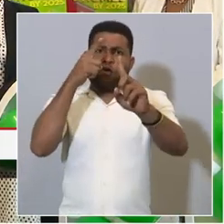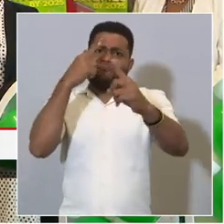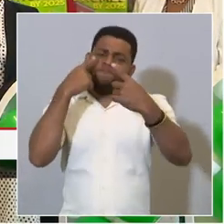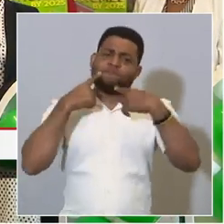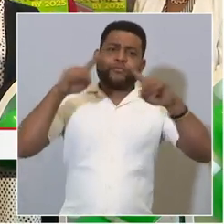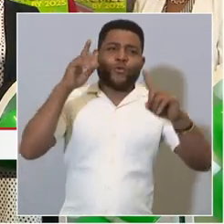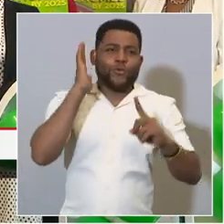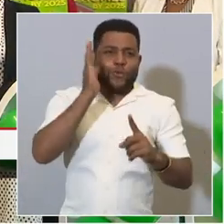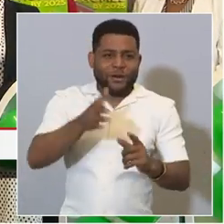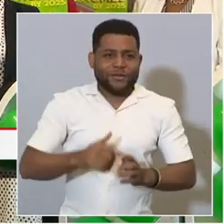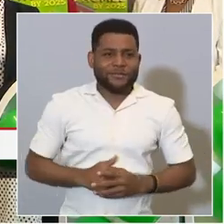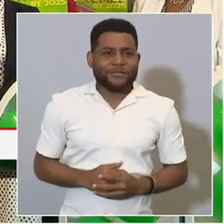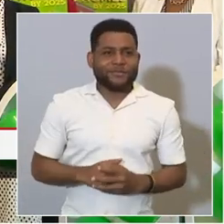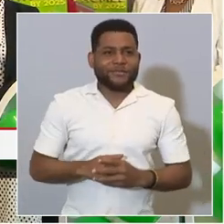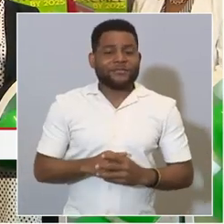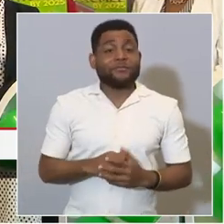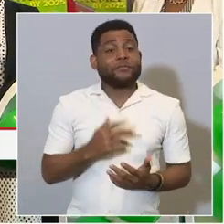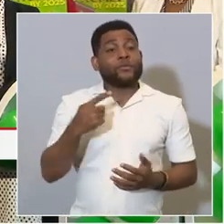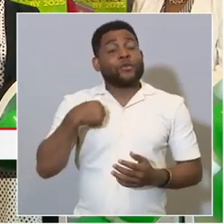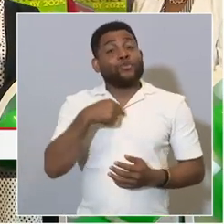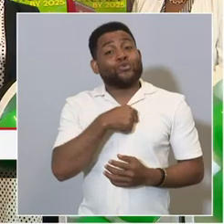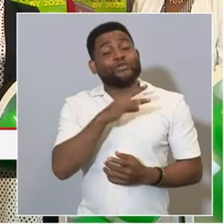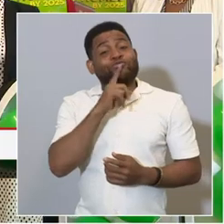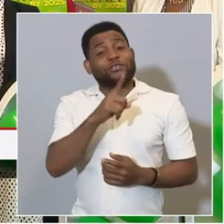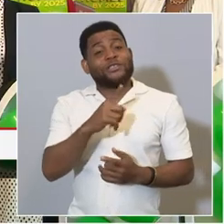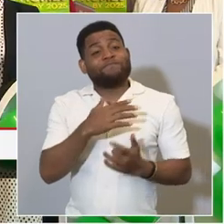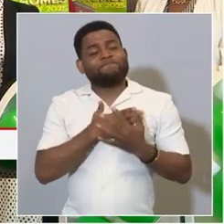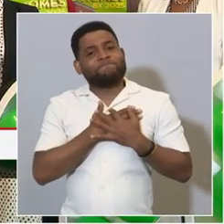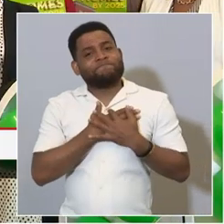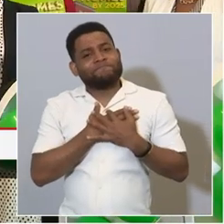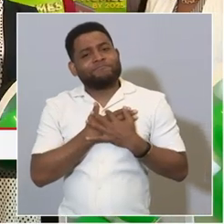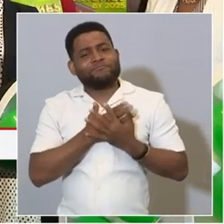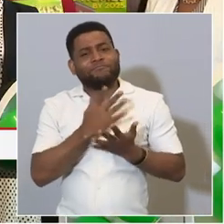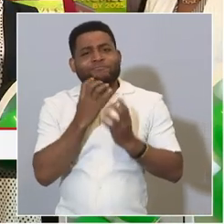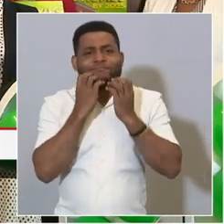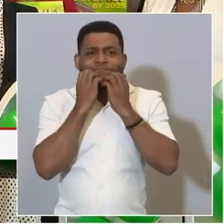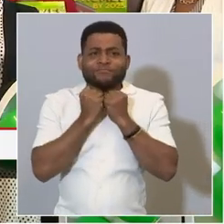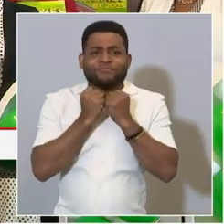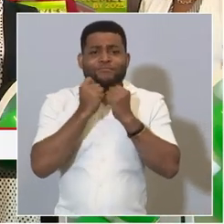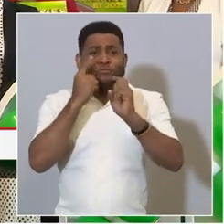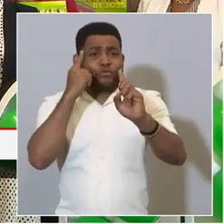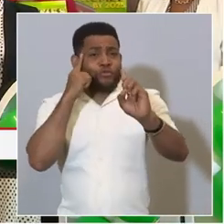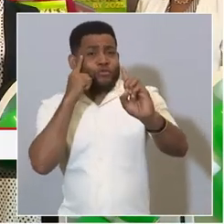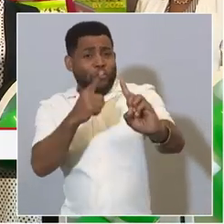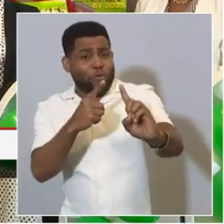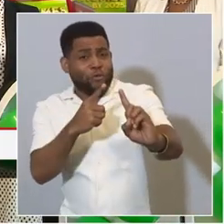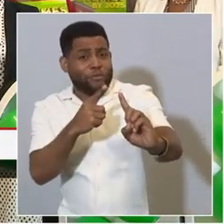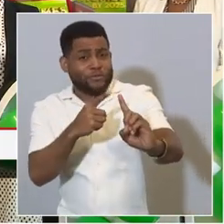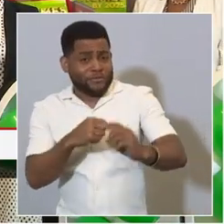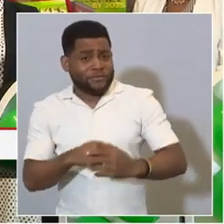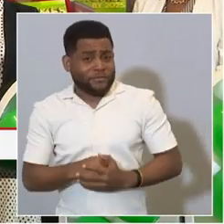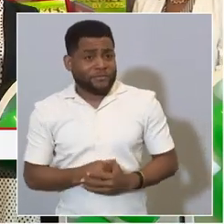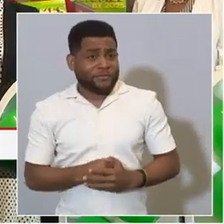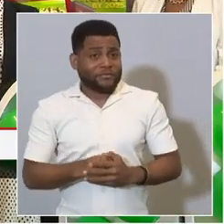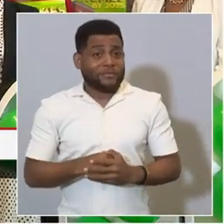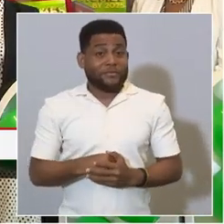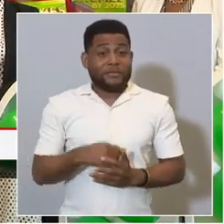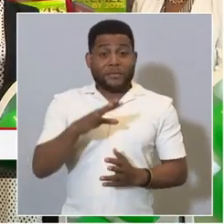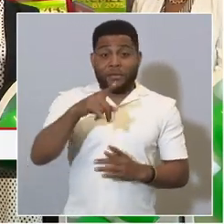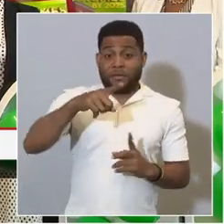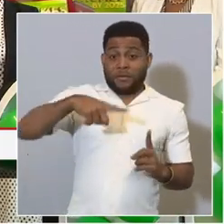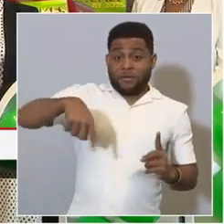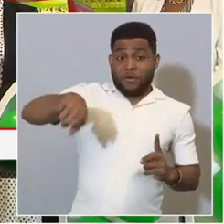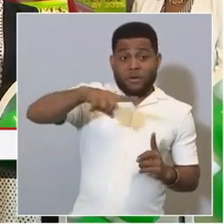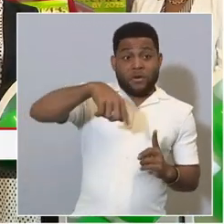We care about these goals because the people here today who deliver and manage housing are passionate and motivated